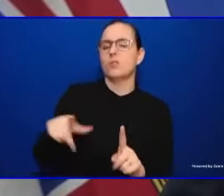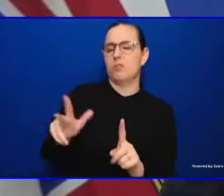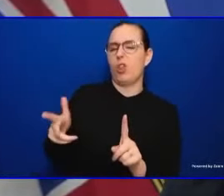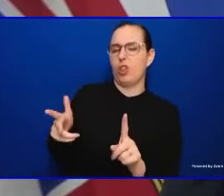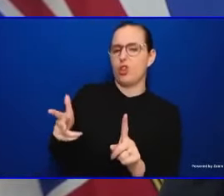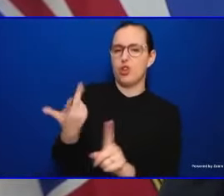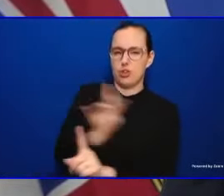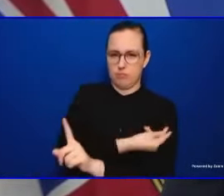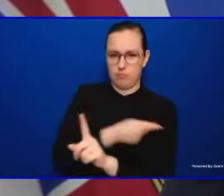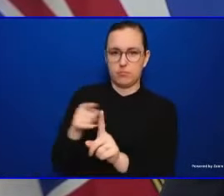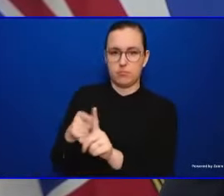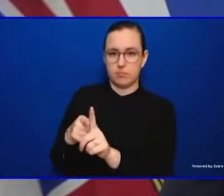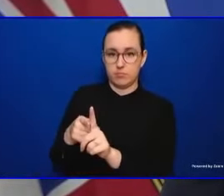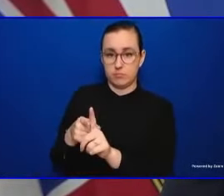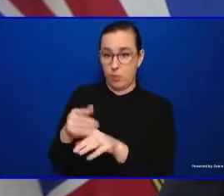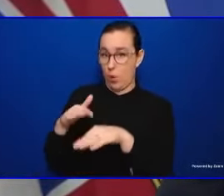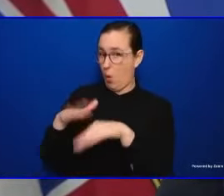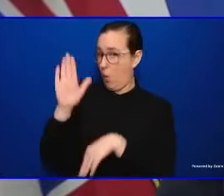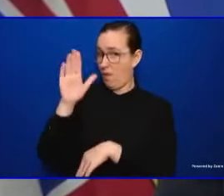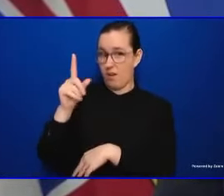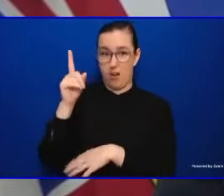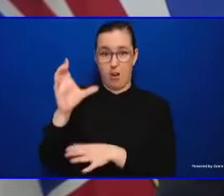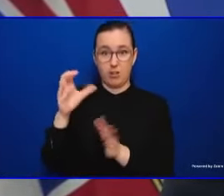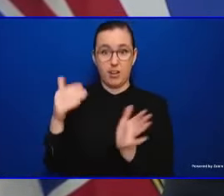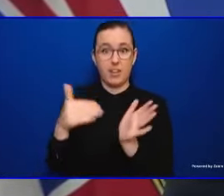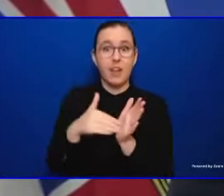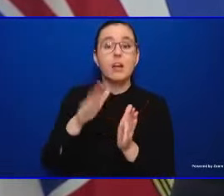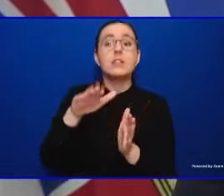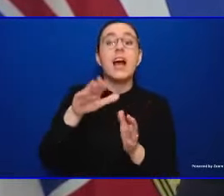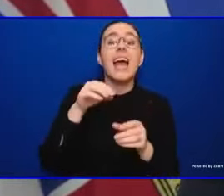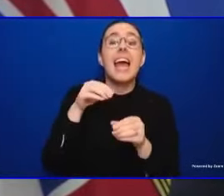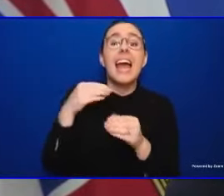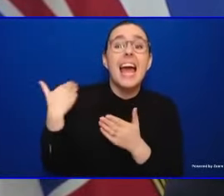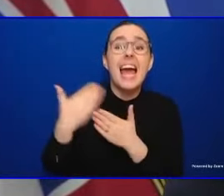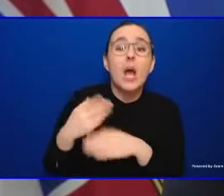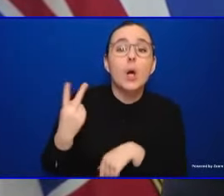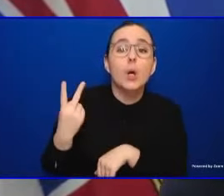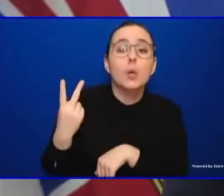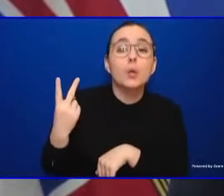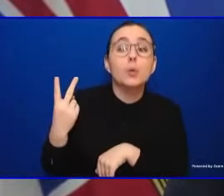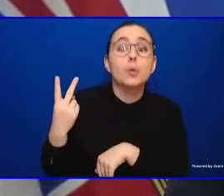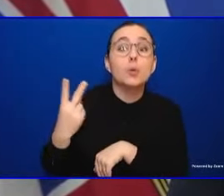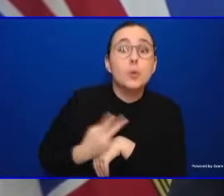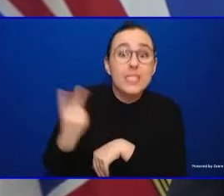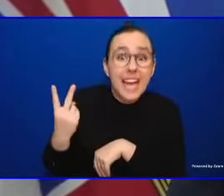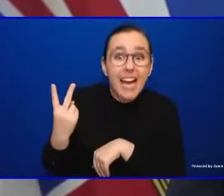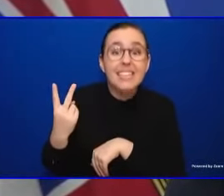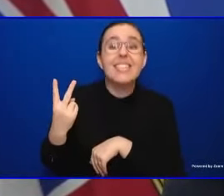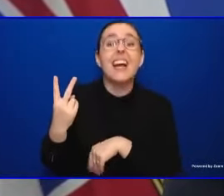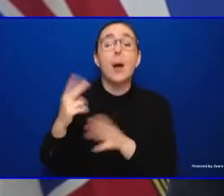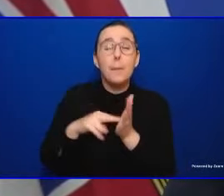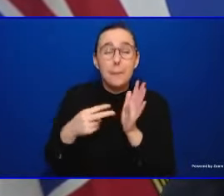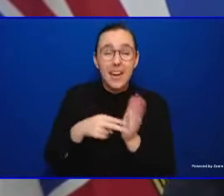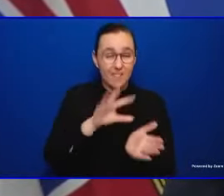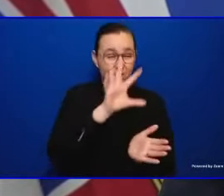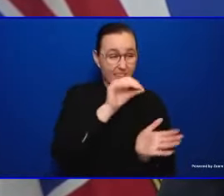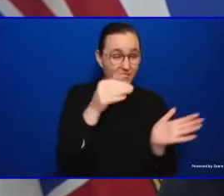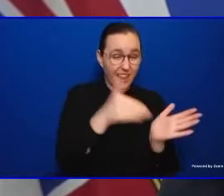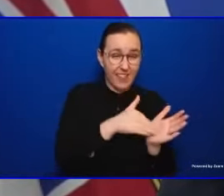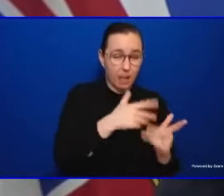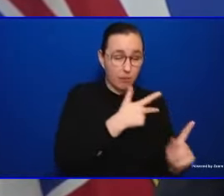over 100,000 in the last 2 days, more than 50,000 each day. As of now, we